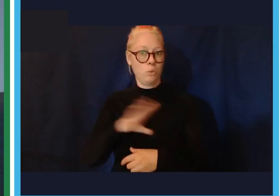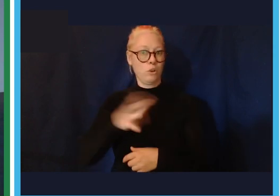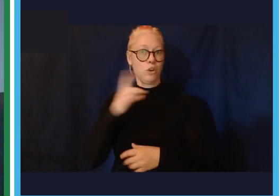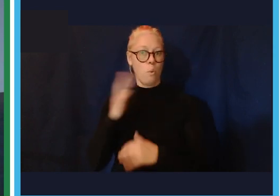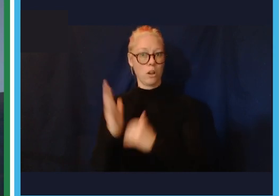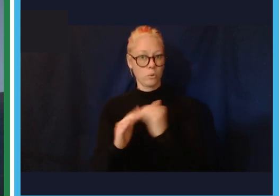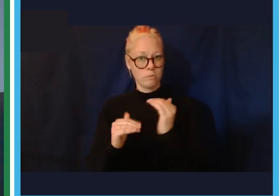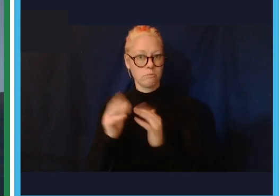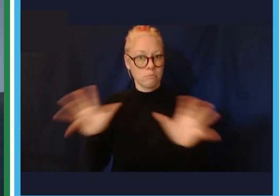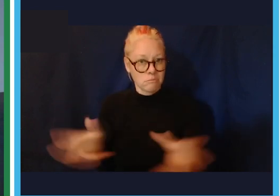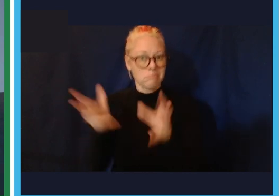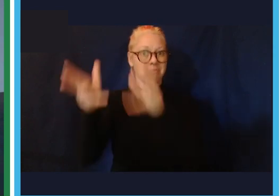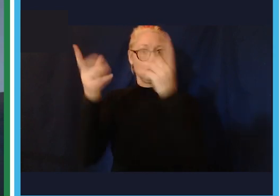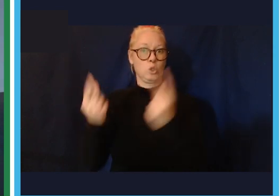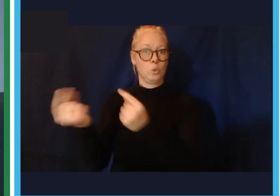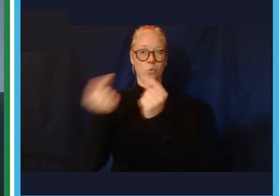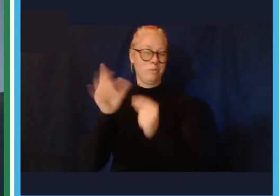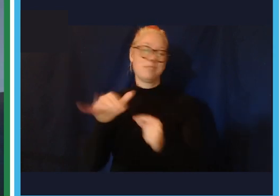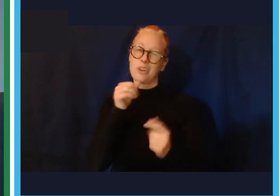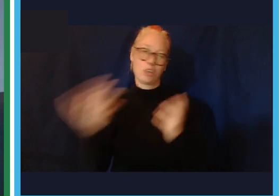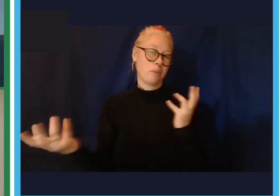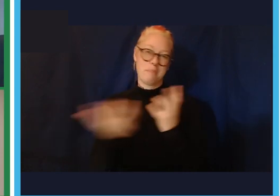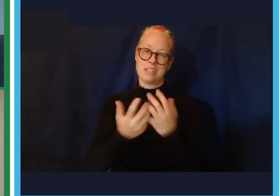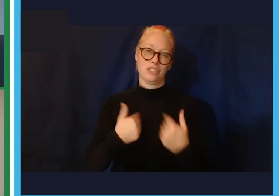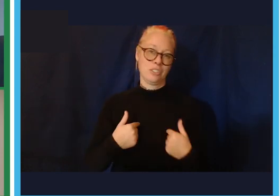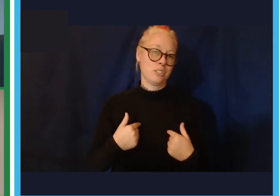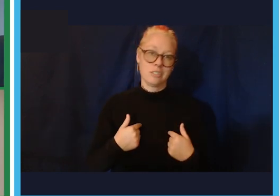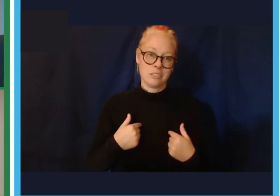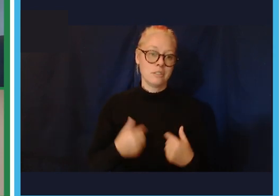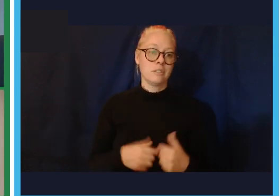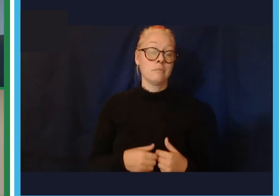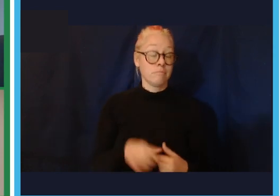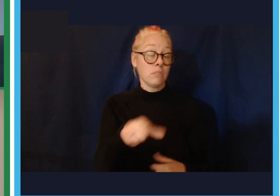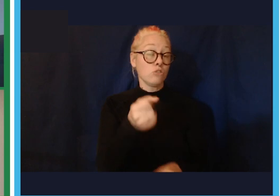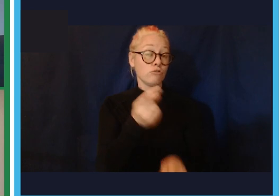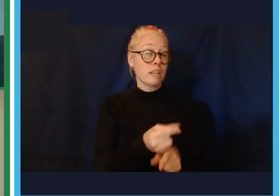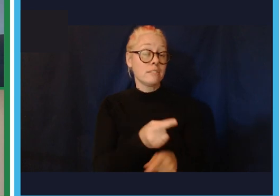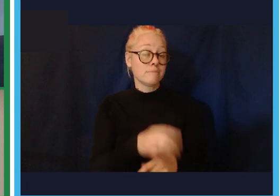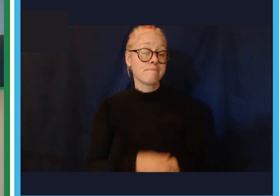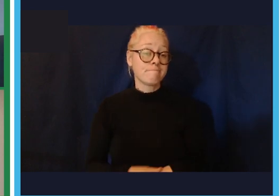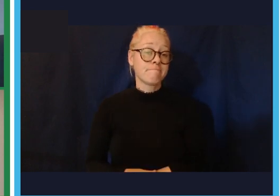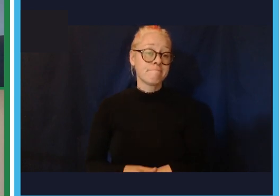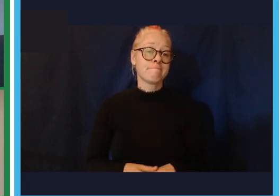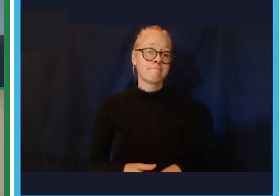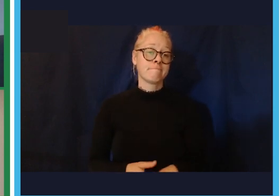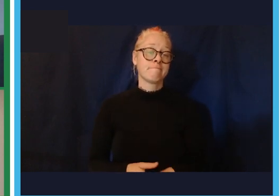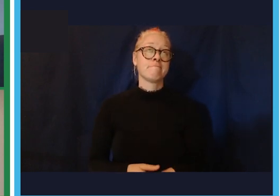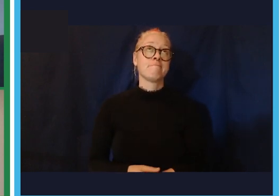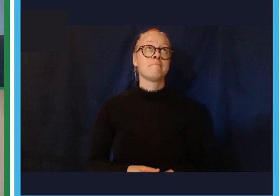as my disability, that I've had to kind of